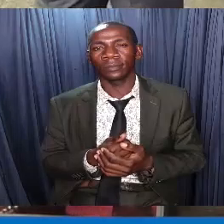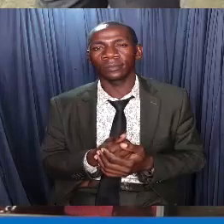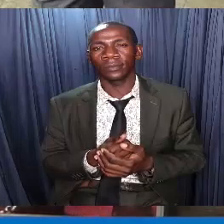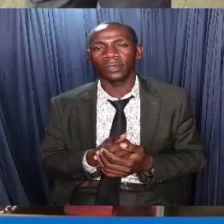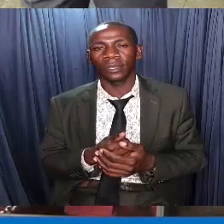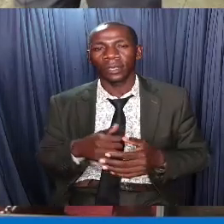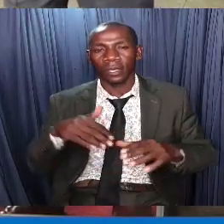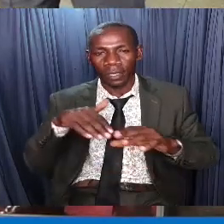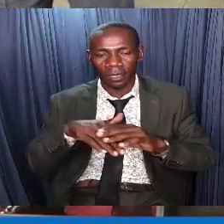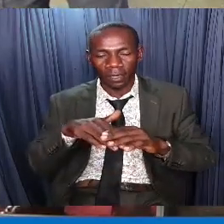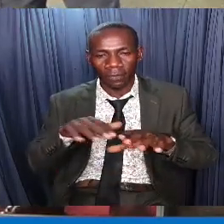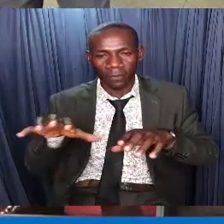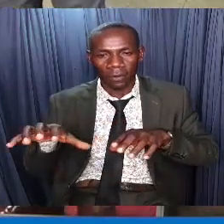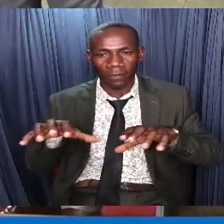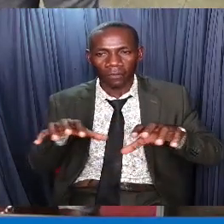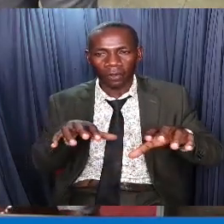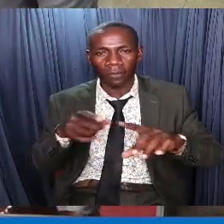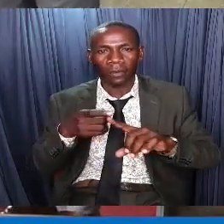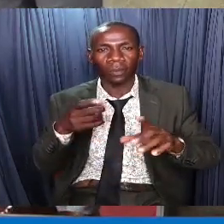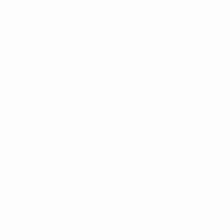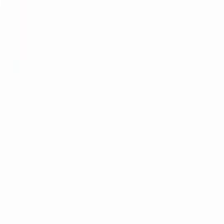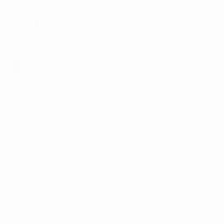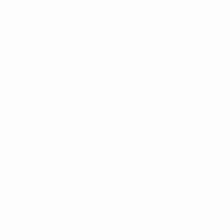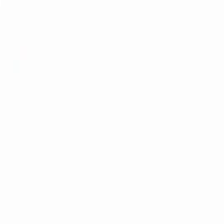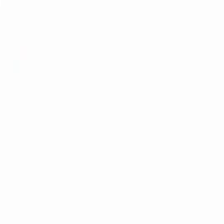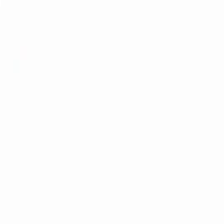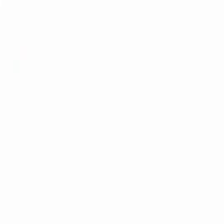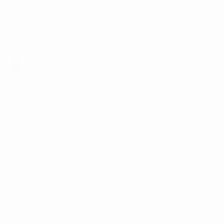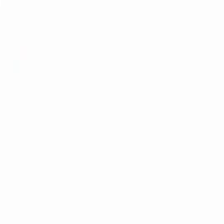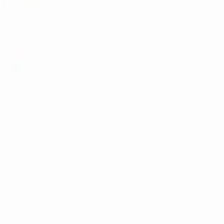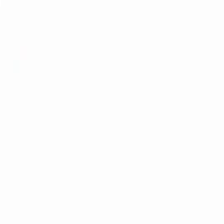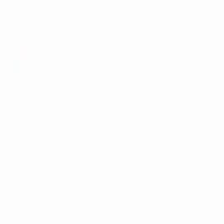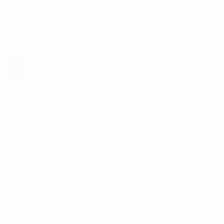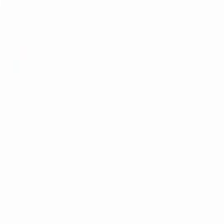Hapa zizini hapa. In the flock right here. Hallelujah. Hallelujah.